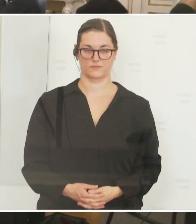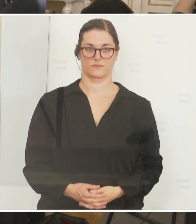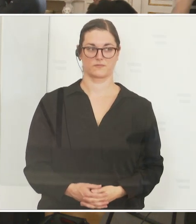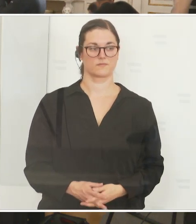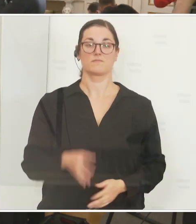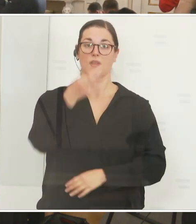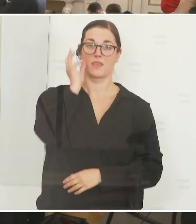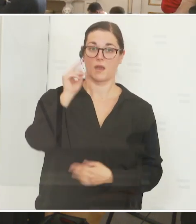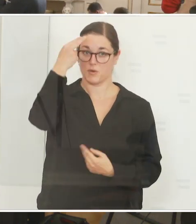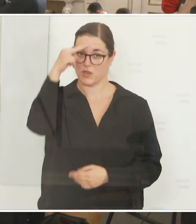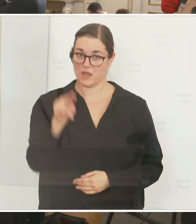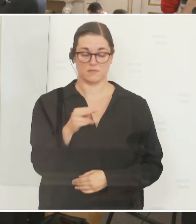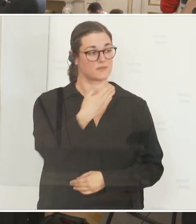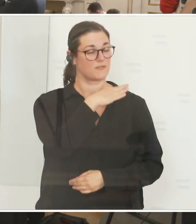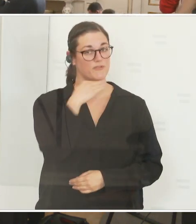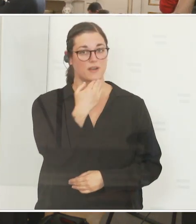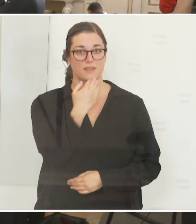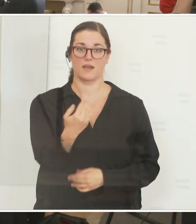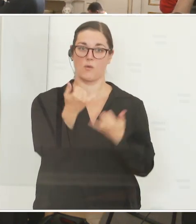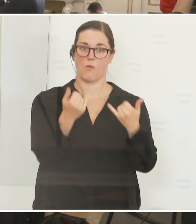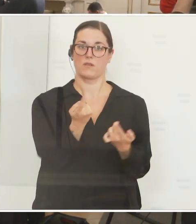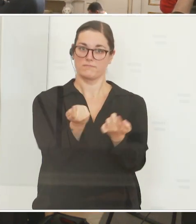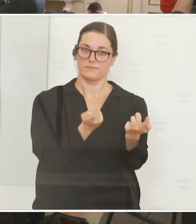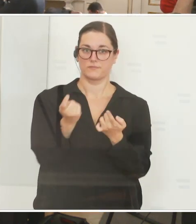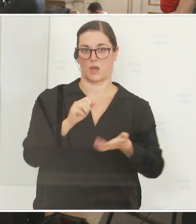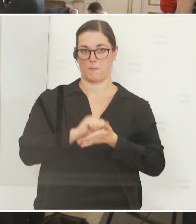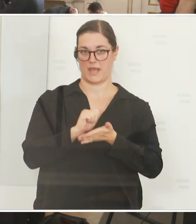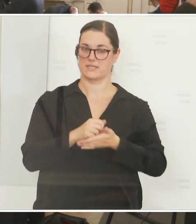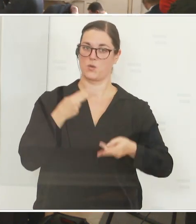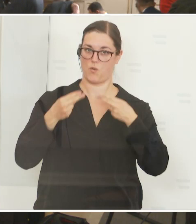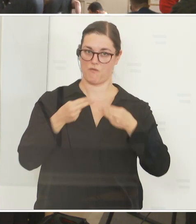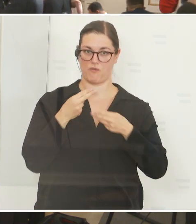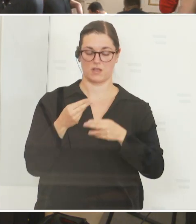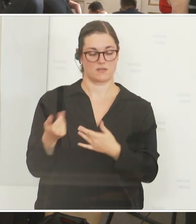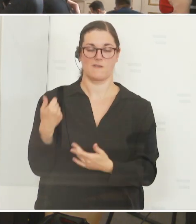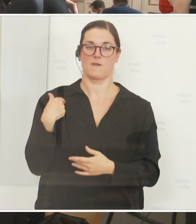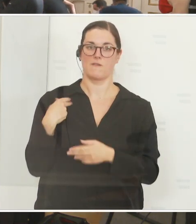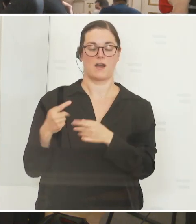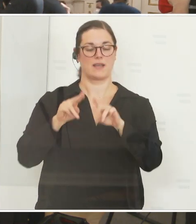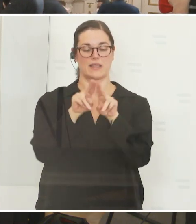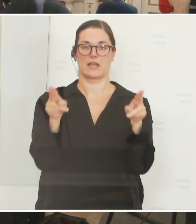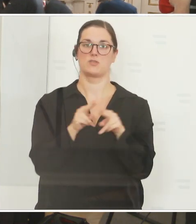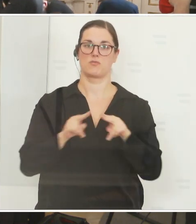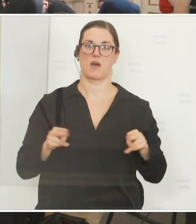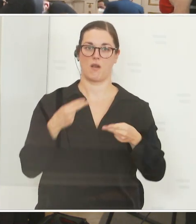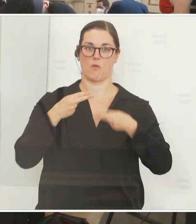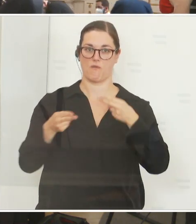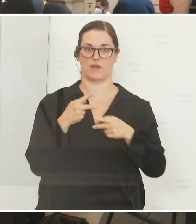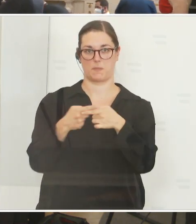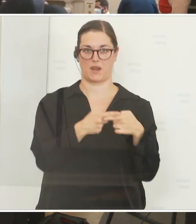Ladies and gentlemen, many thanks for participating at today's press conference after the International Conference on Belarus. The floor is yours, Mr.